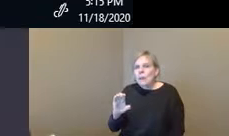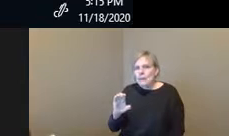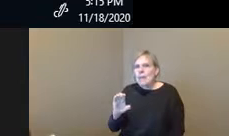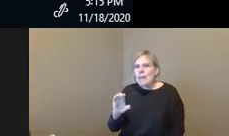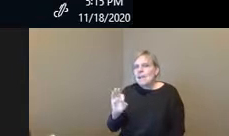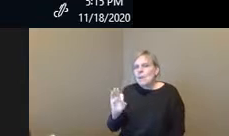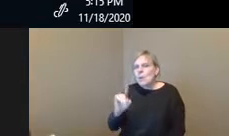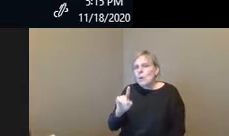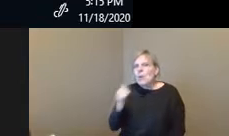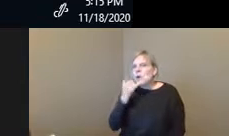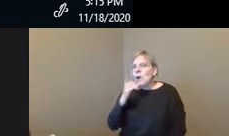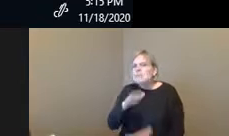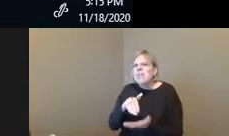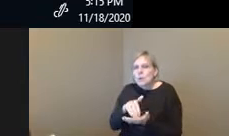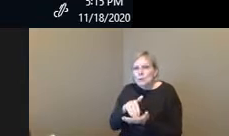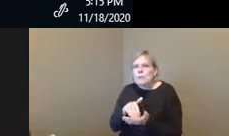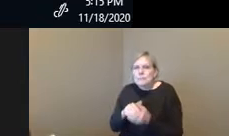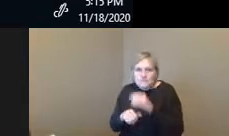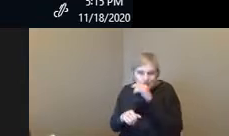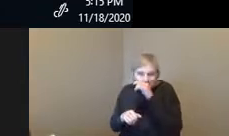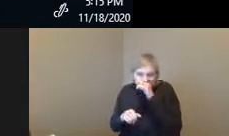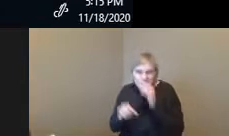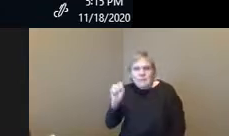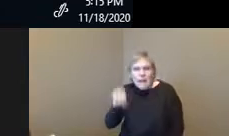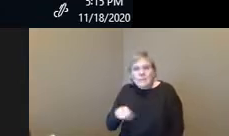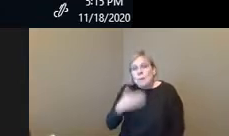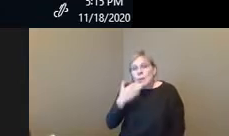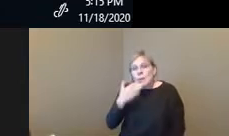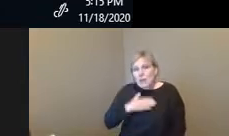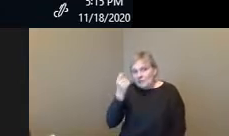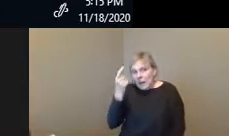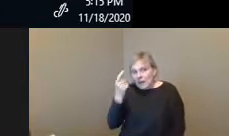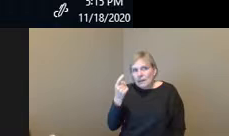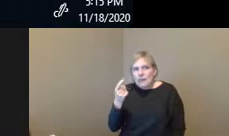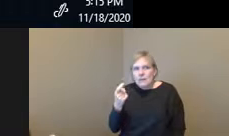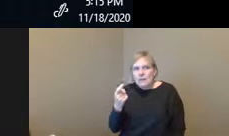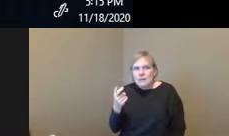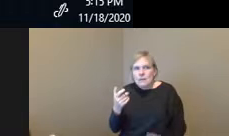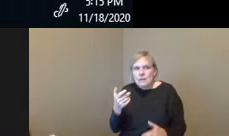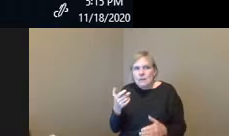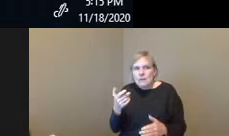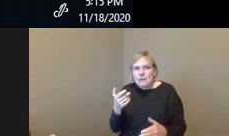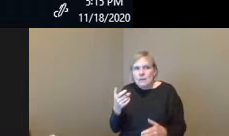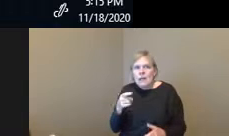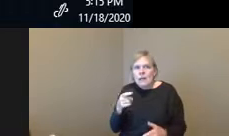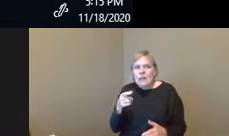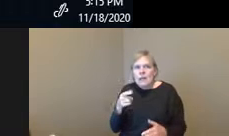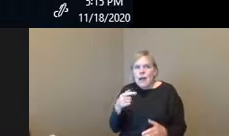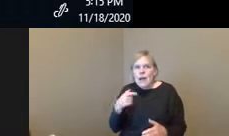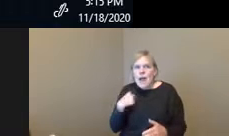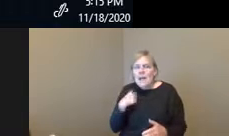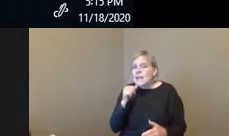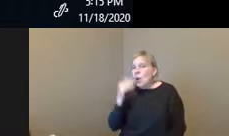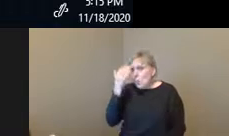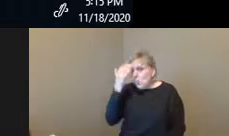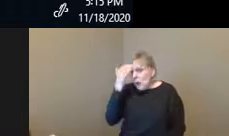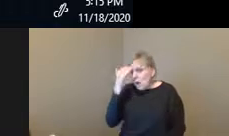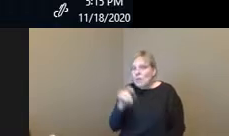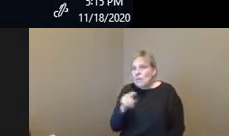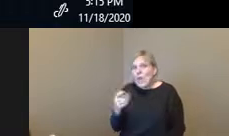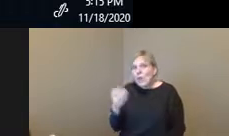911 call center. So yes, to the best of my understanding, they know they no longer, I wasn't aware that